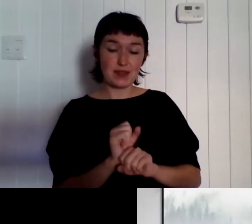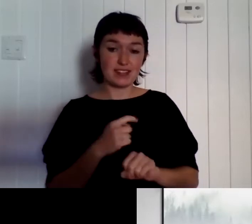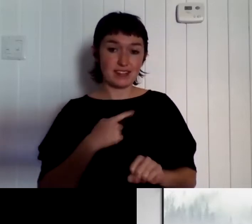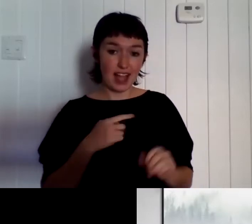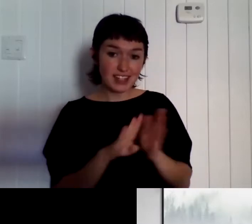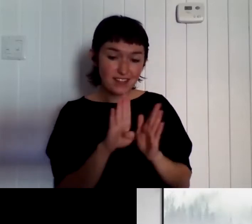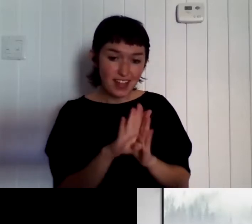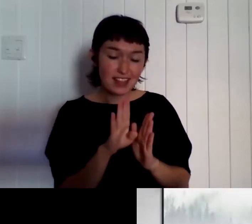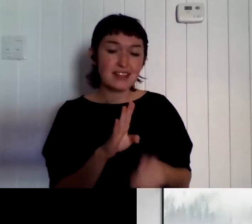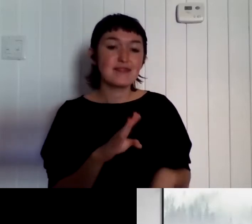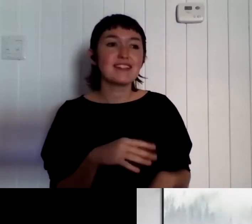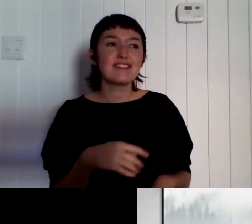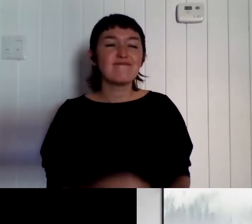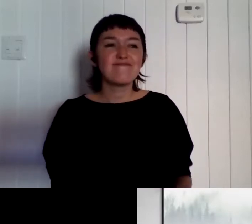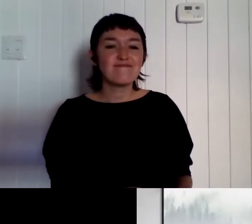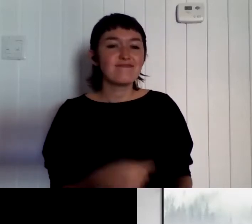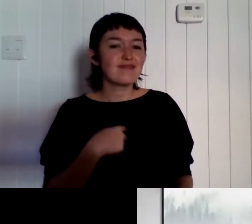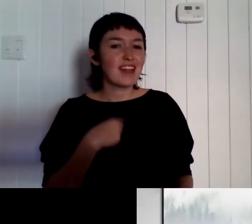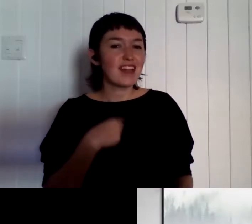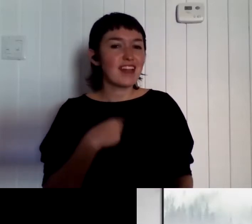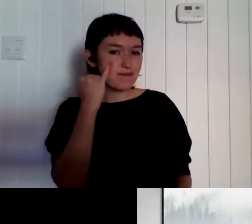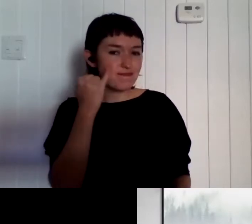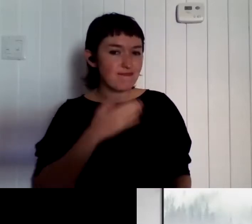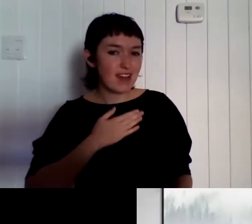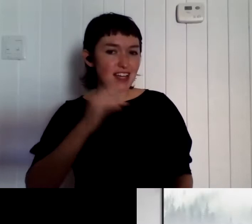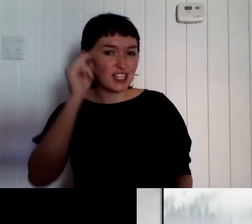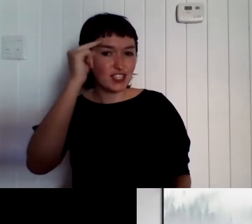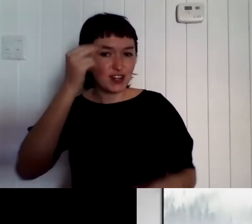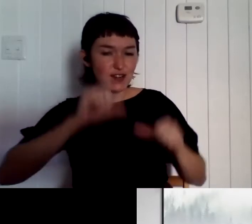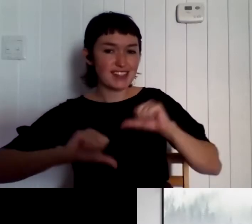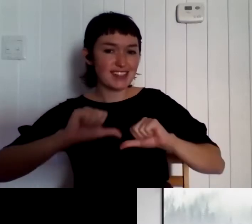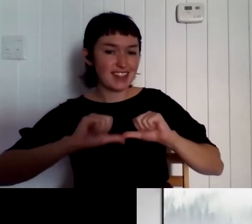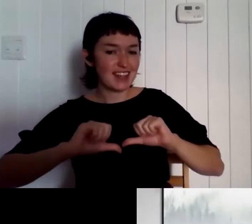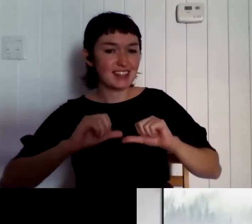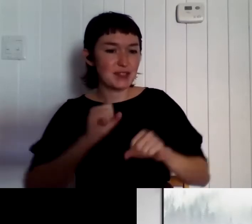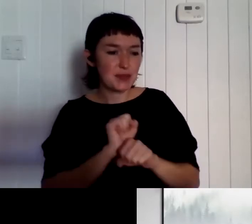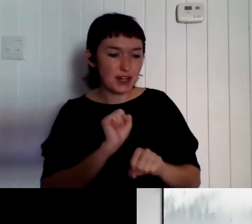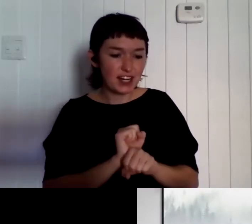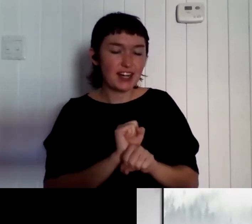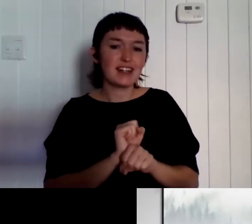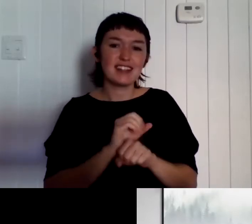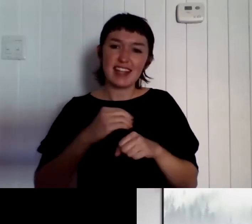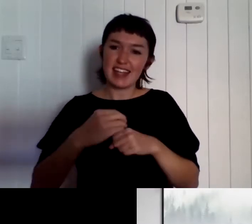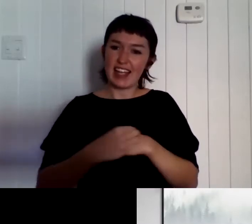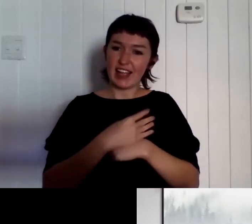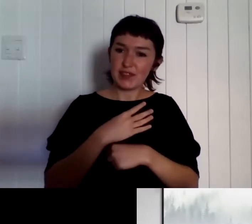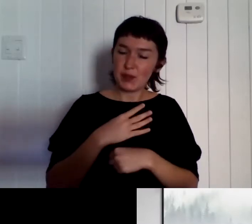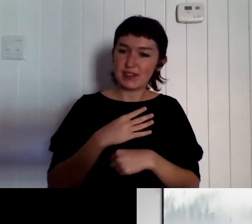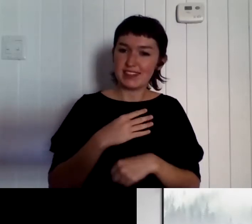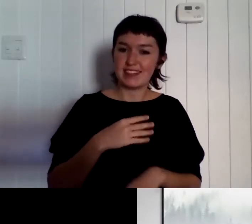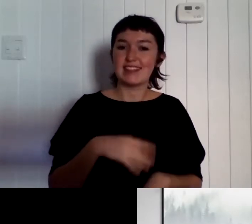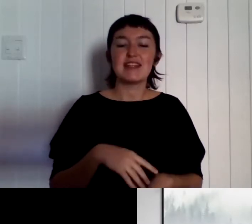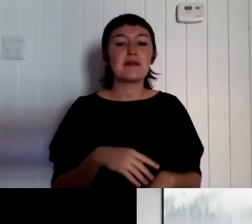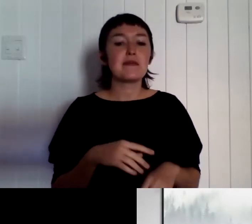know that my neuroscience work has influenced the things that I'm doing directly. So maybe not from the MRI, but